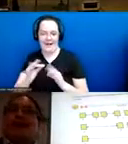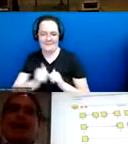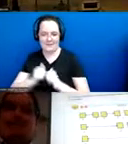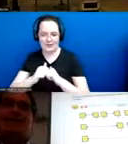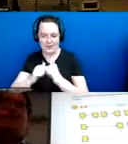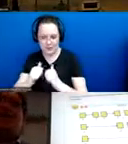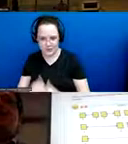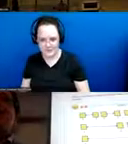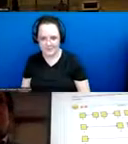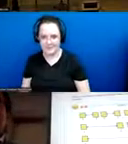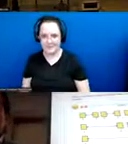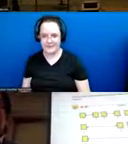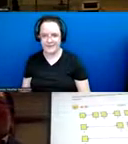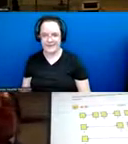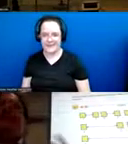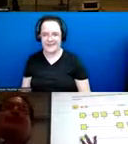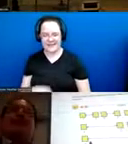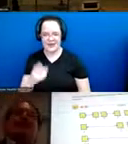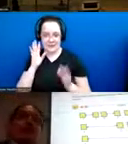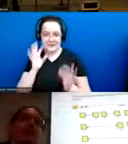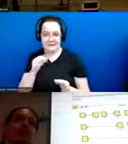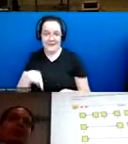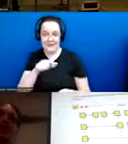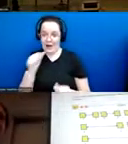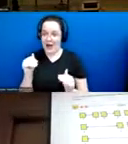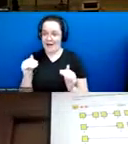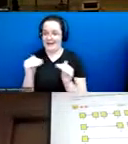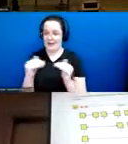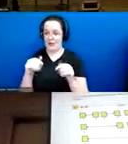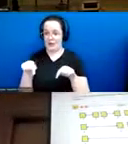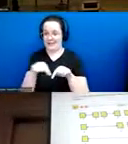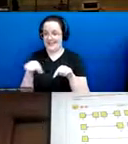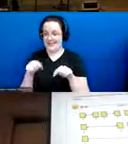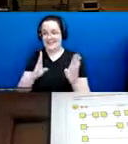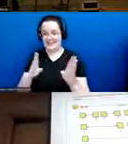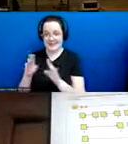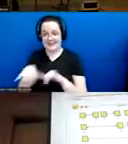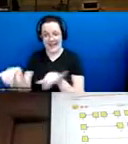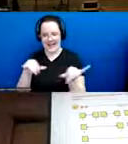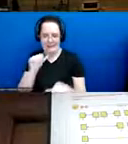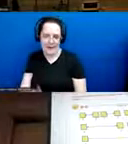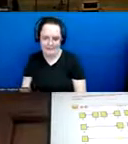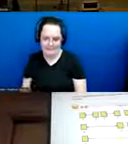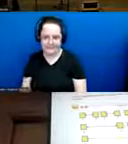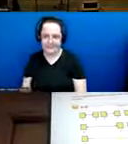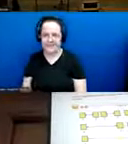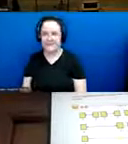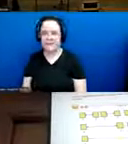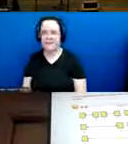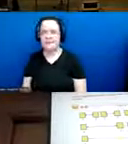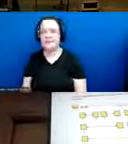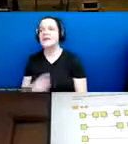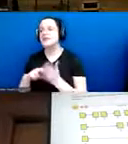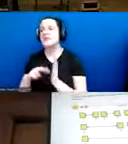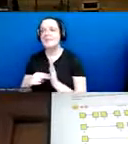exist, and certainly they are not equidistant, right? So then what you need, right, you can already see it here, you need a means